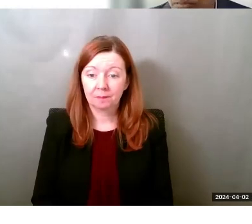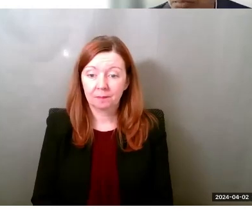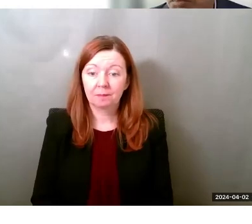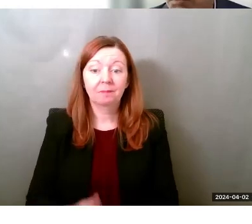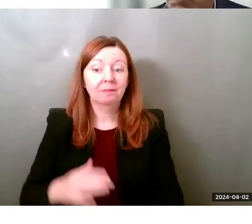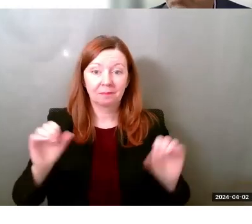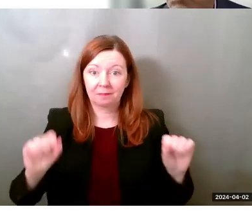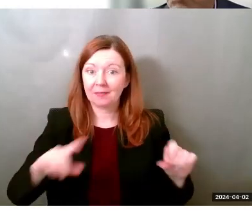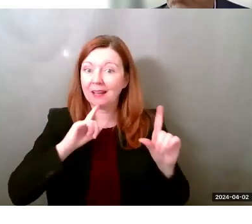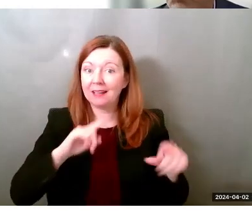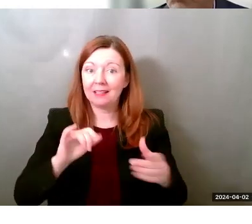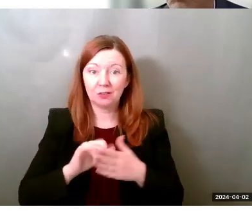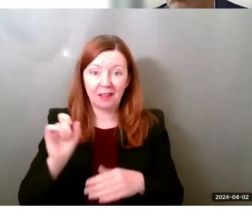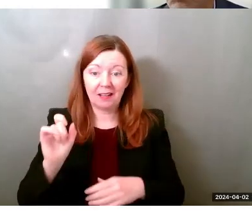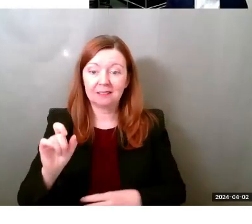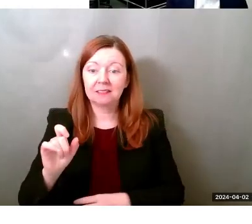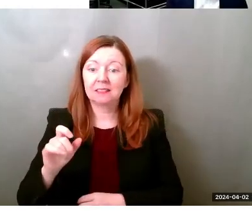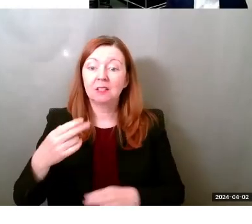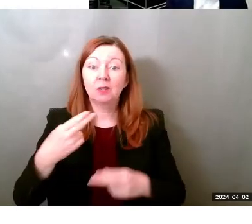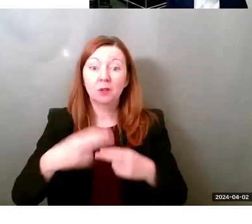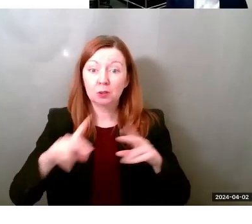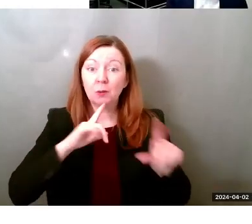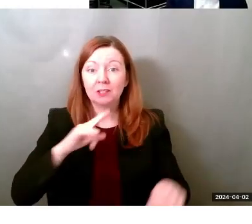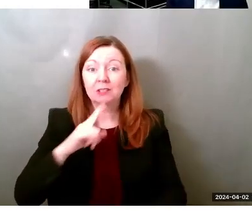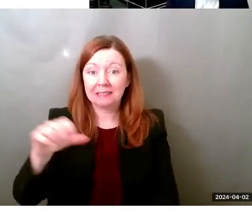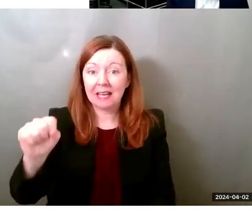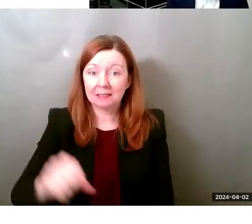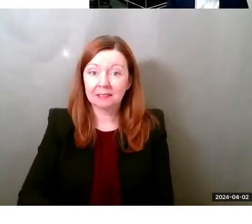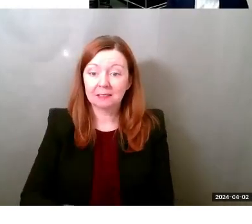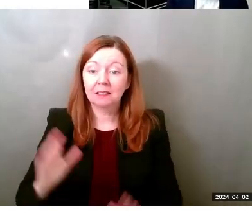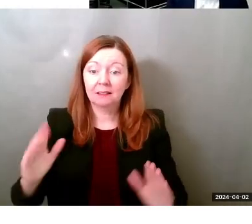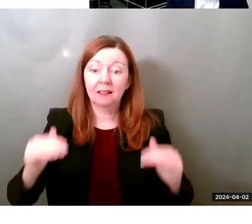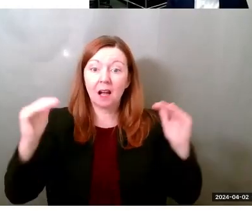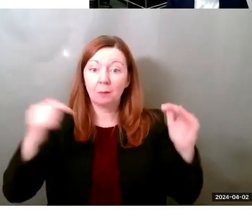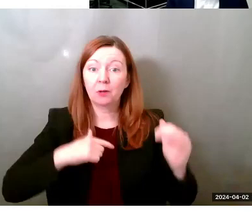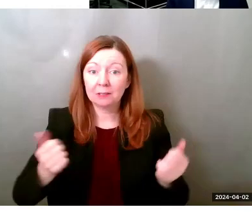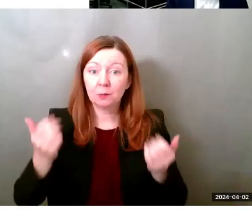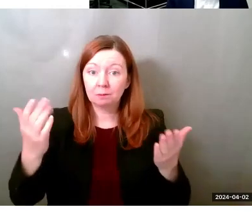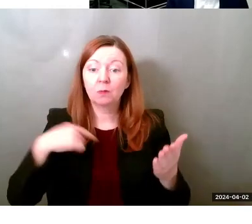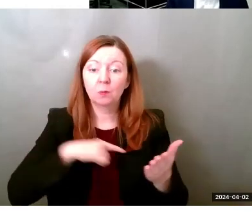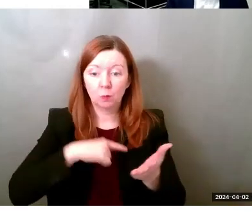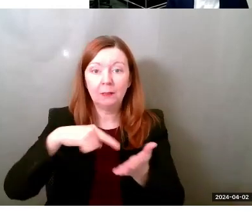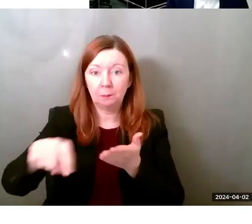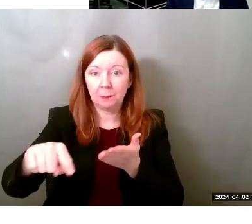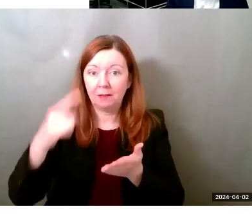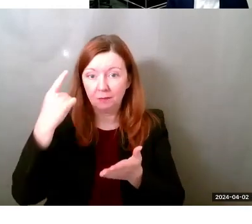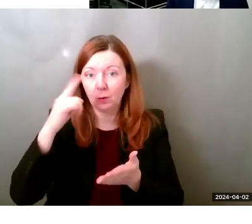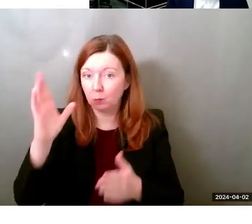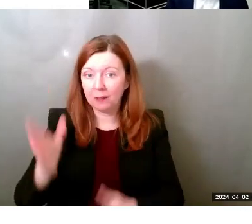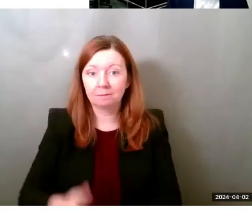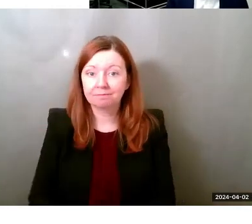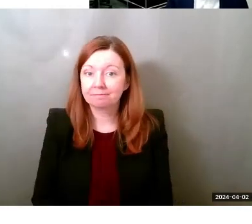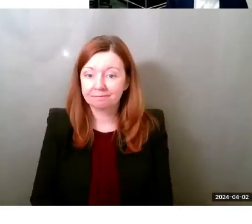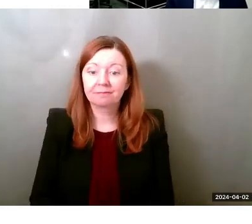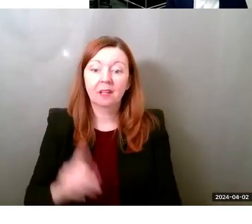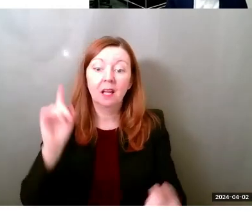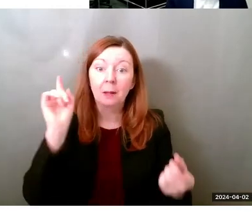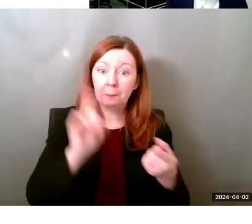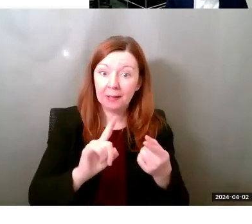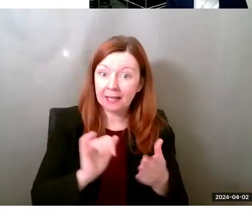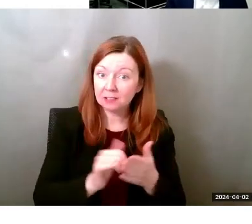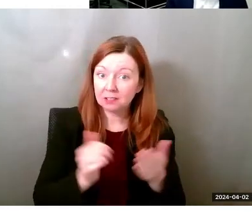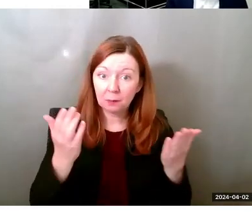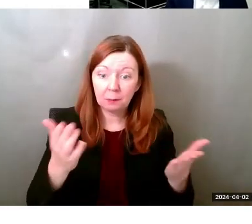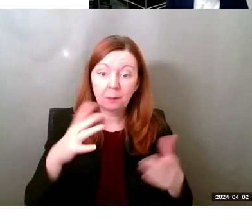I can take that. Short answer is yes. The upgrades that we're proposing will be paid for by us. Mitigations that are